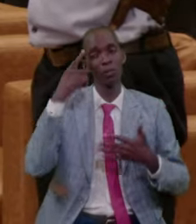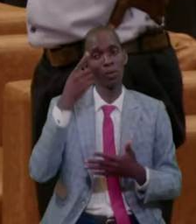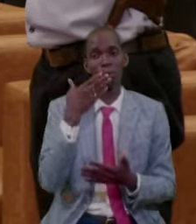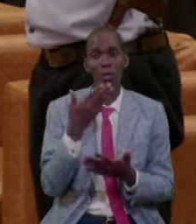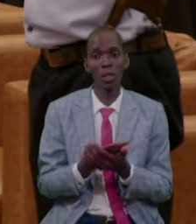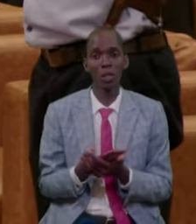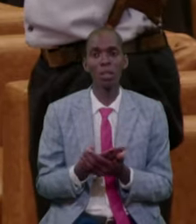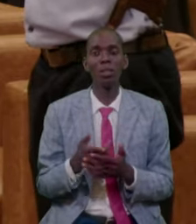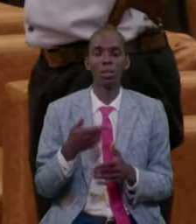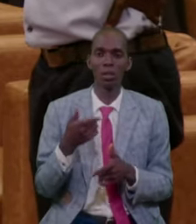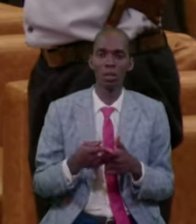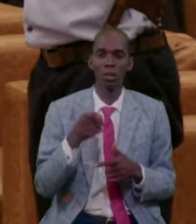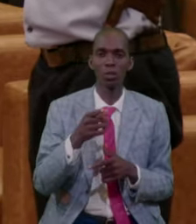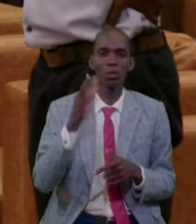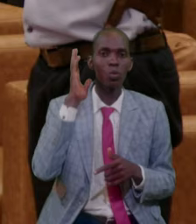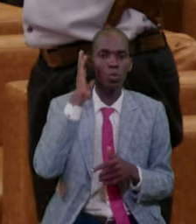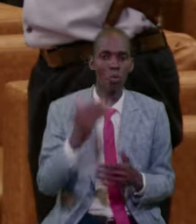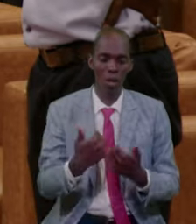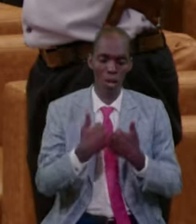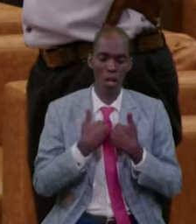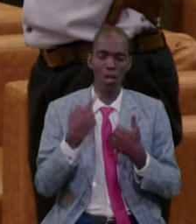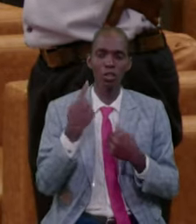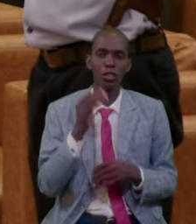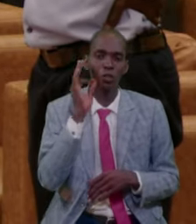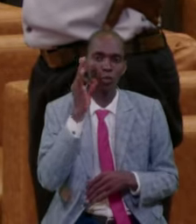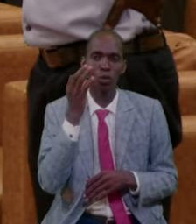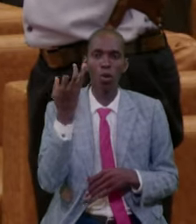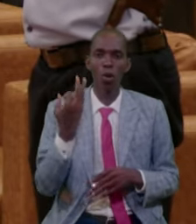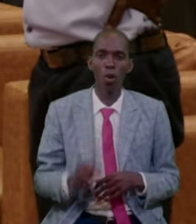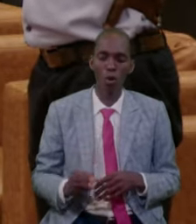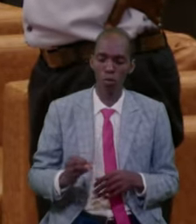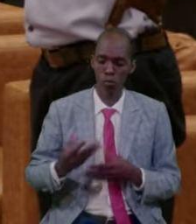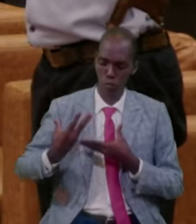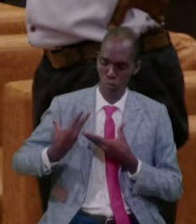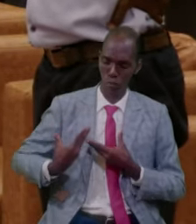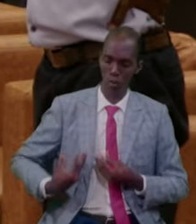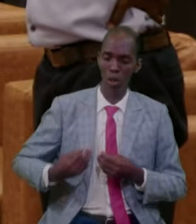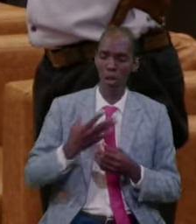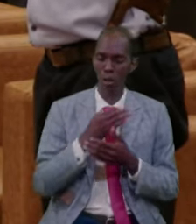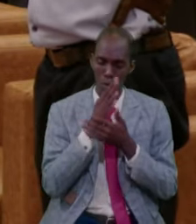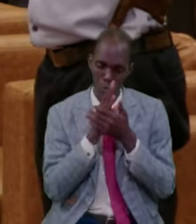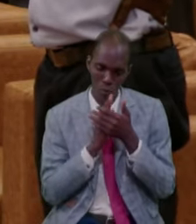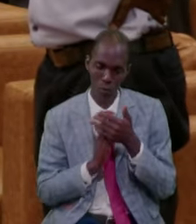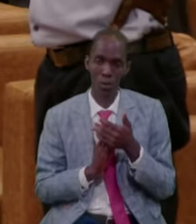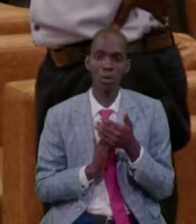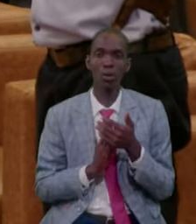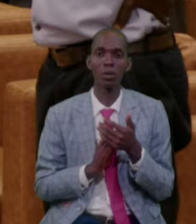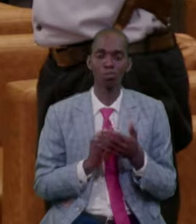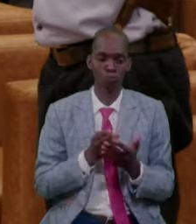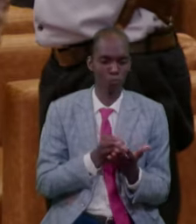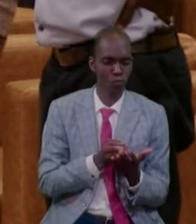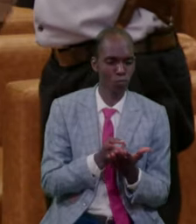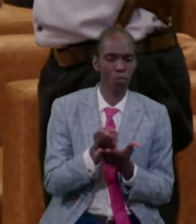there'll be the fruit of meekness and gentleness, fidelity, integrity.